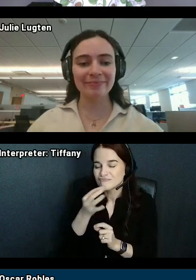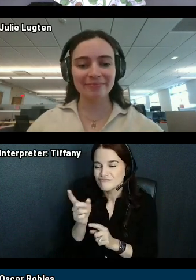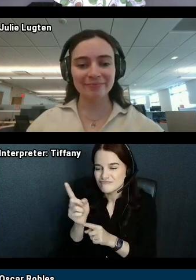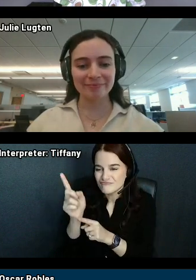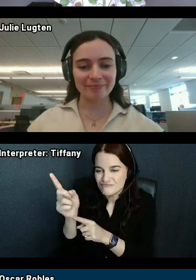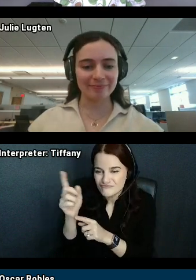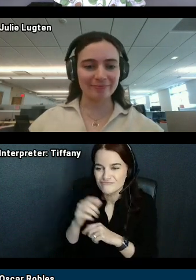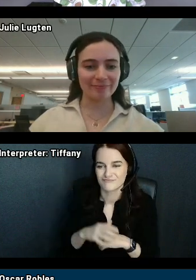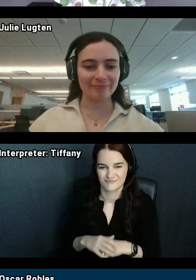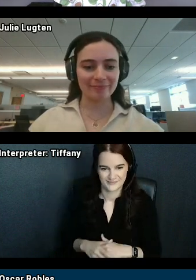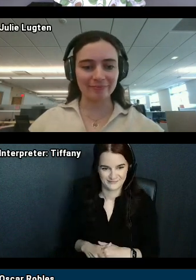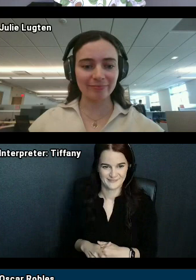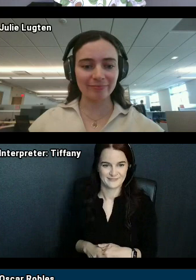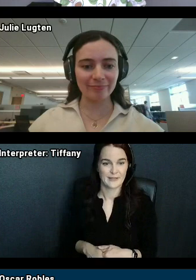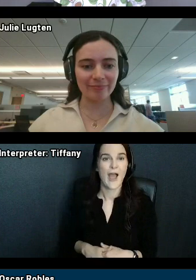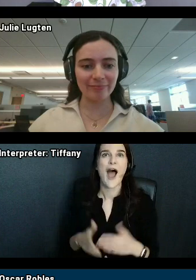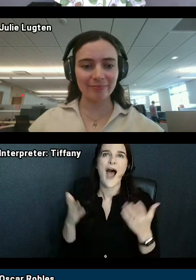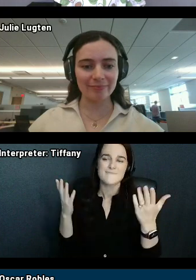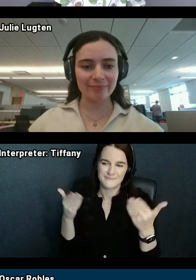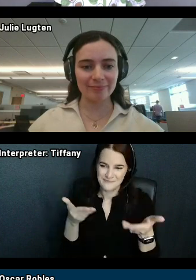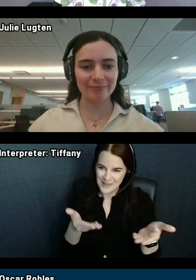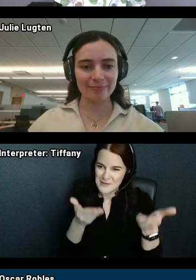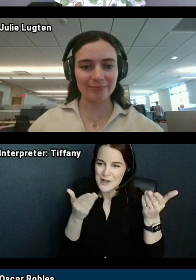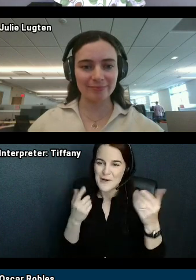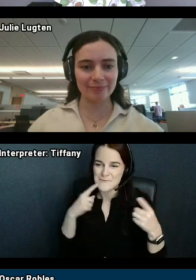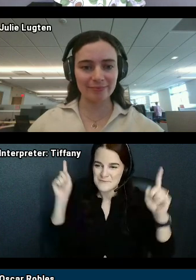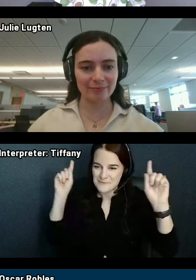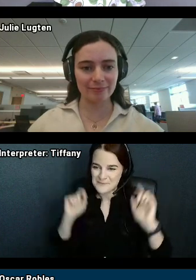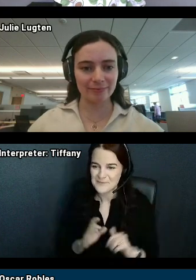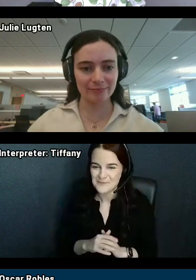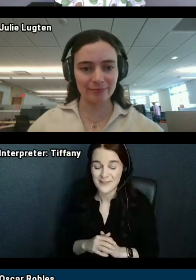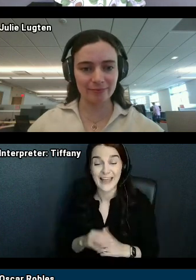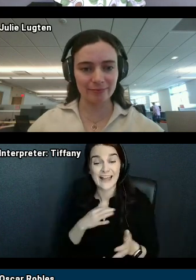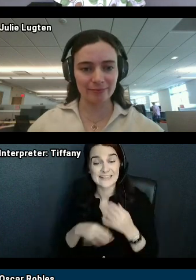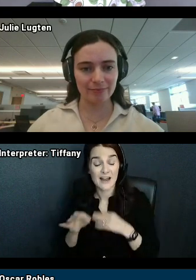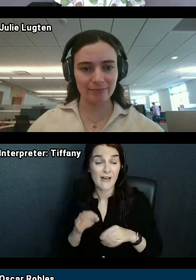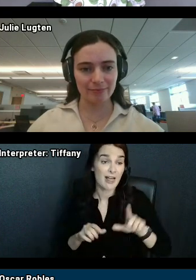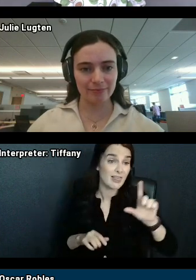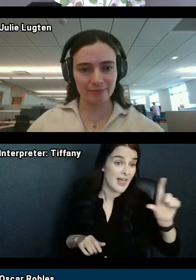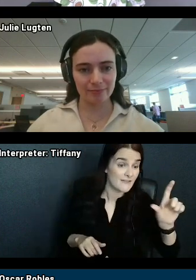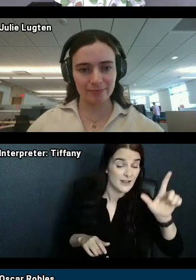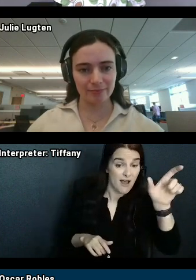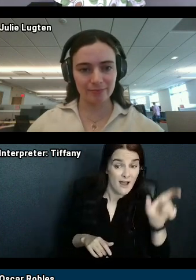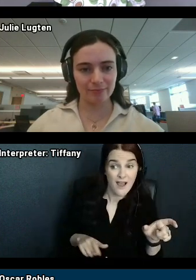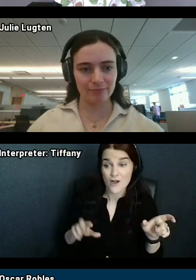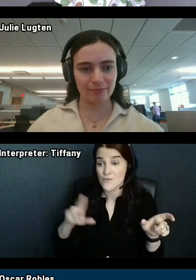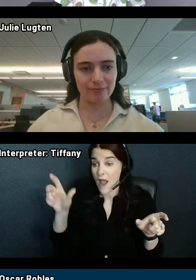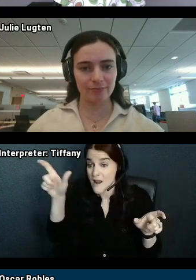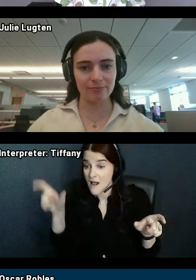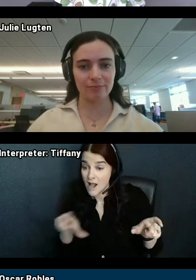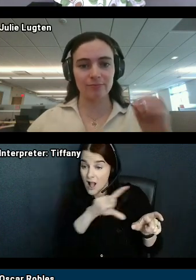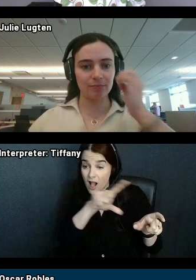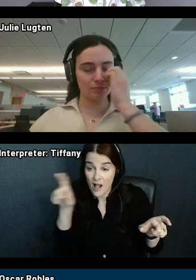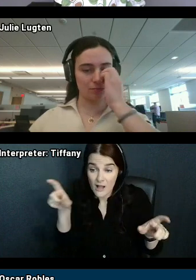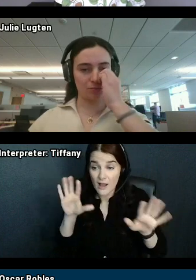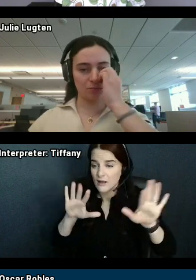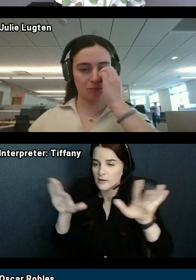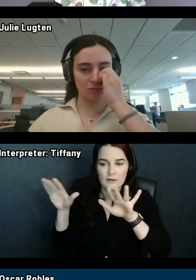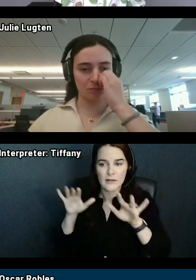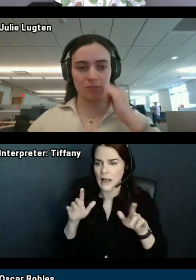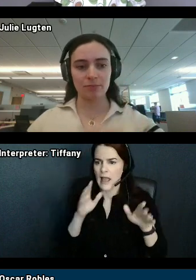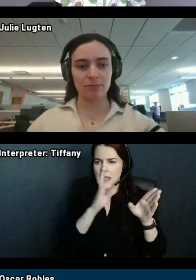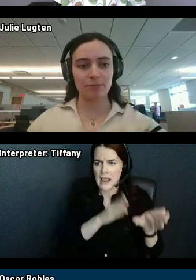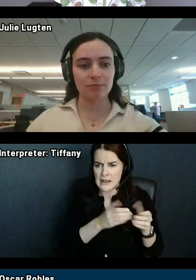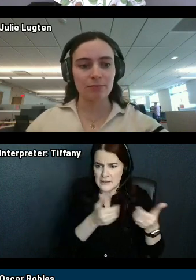So here we go. So instead of left sidebar, right sidebar, everything individually, I can now edit